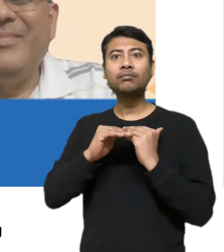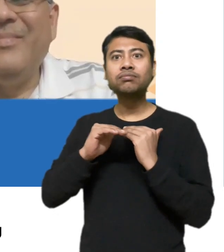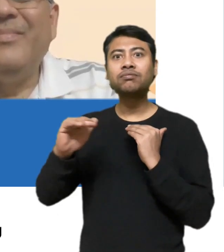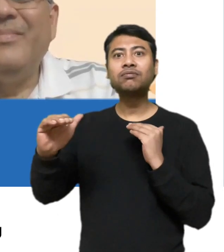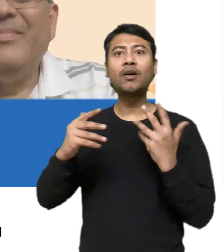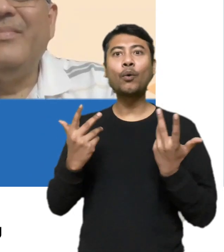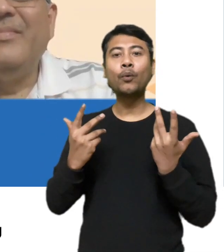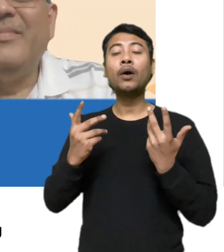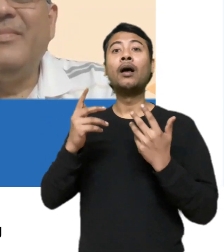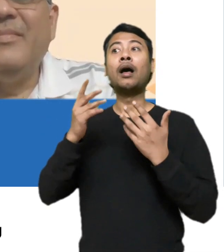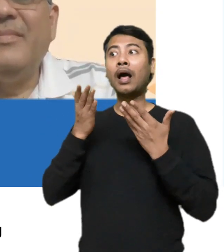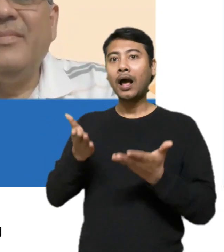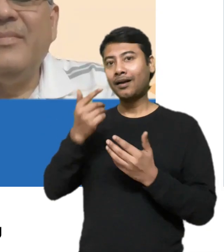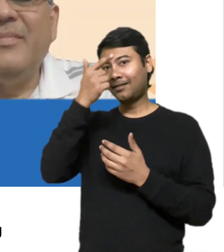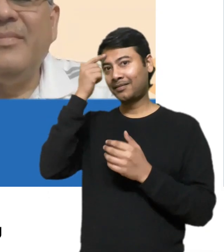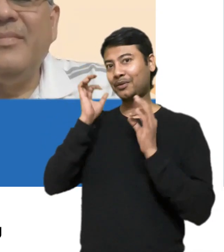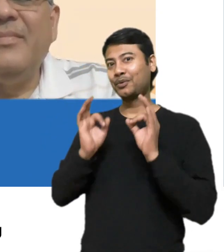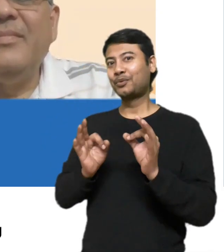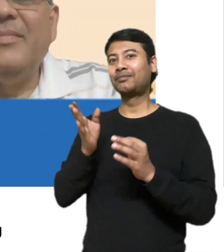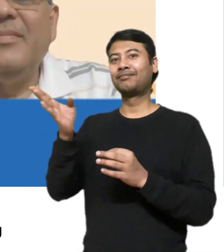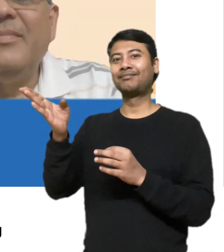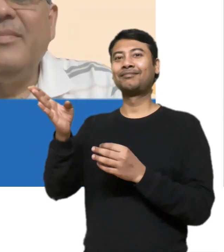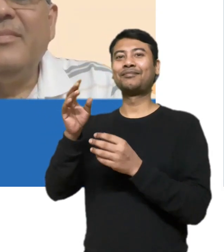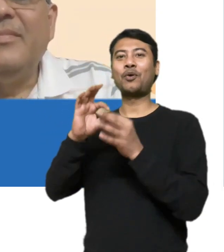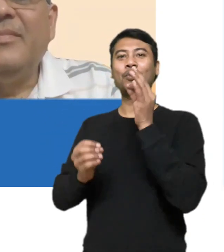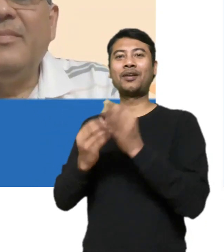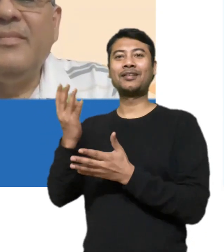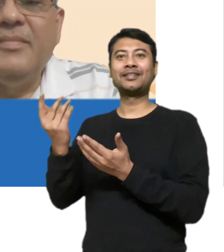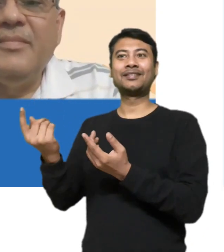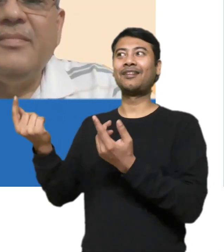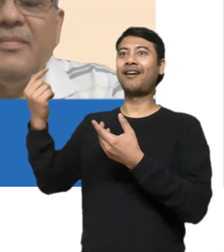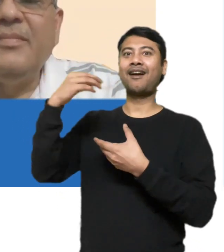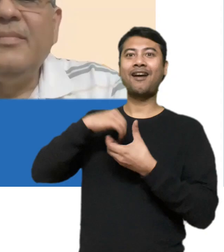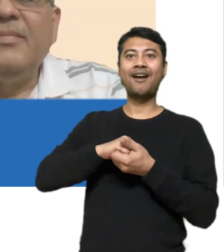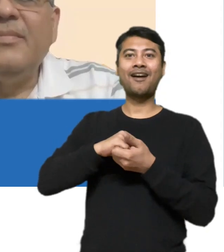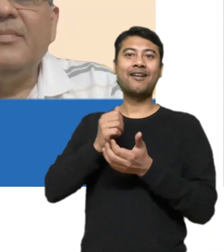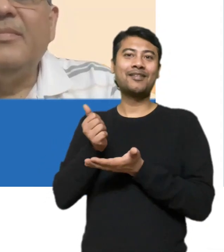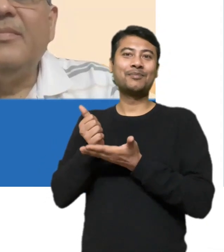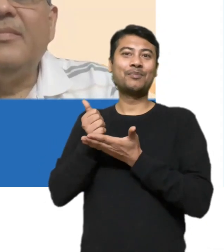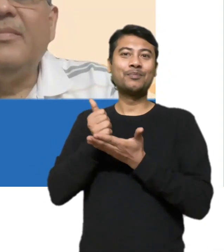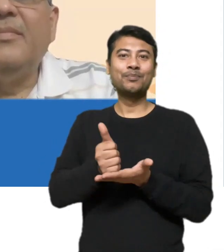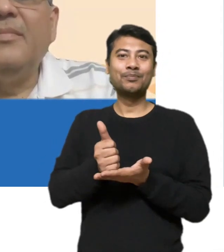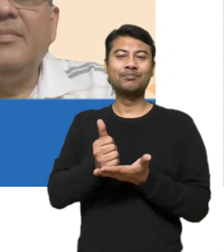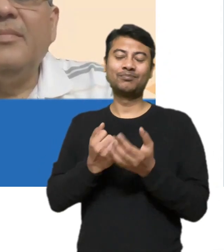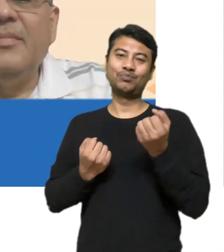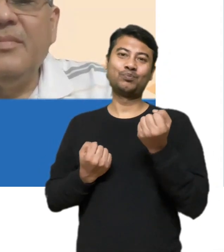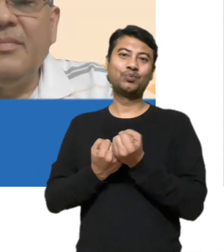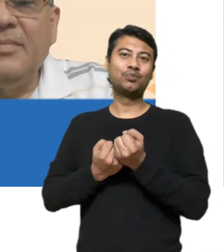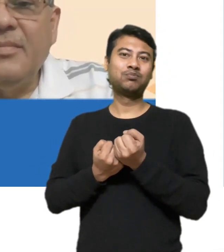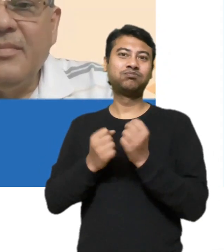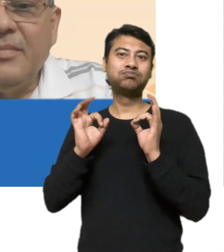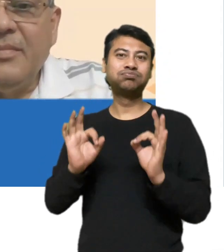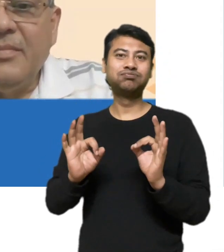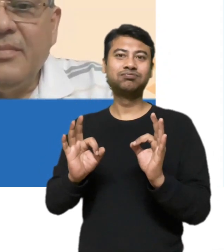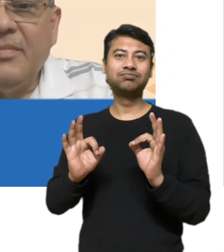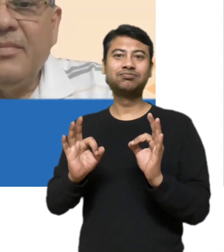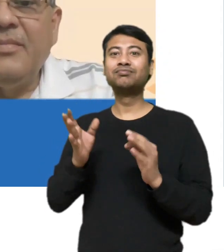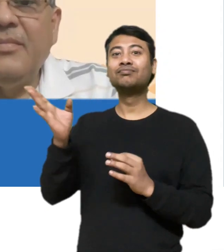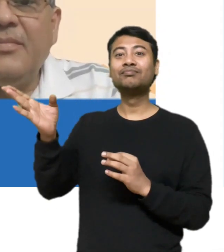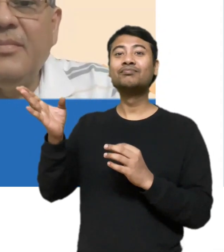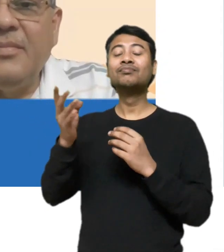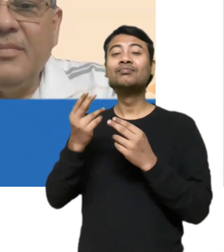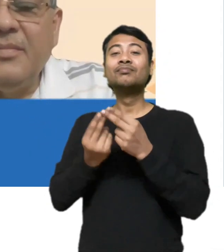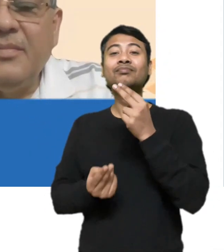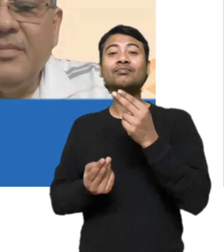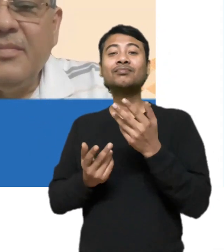came, and really this has been something special for us, because what we are able to do is say, you buy for a month, we will